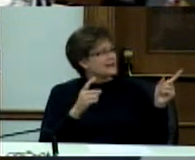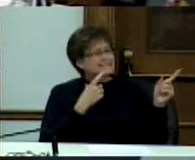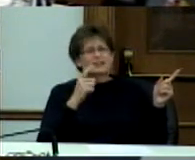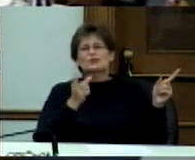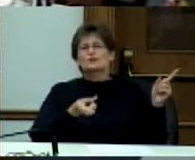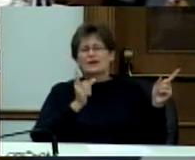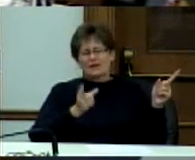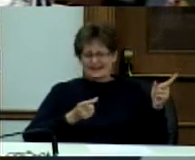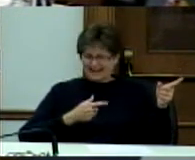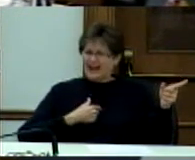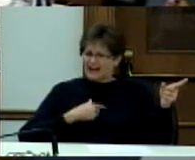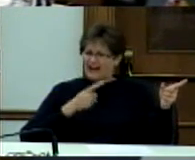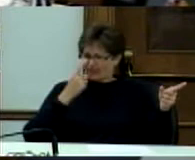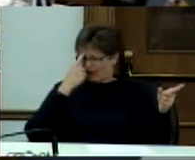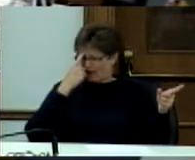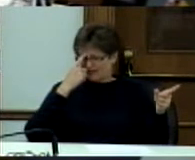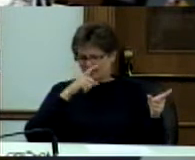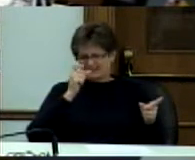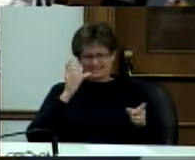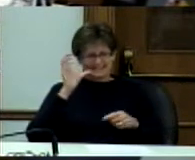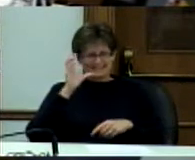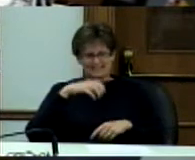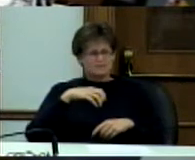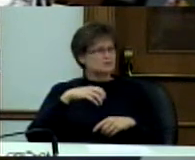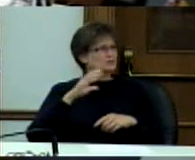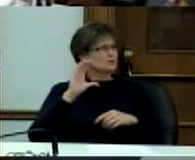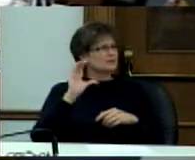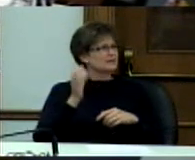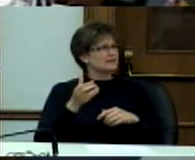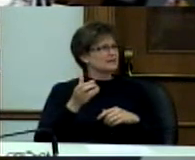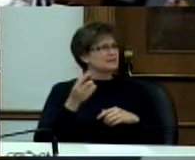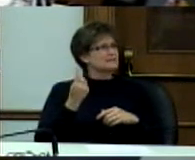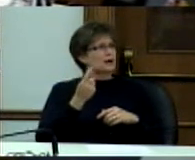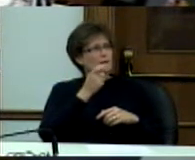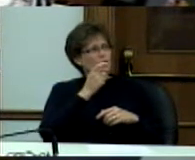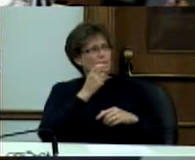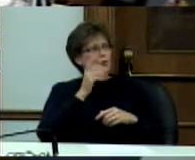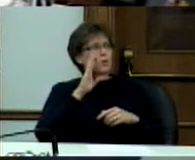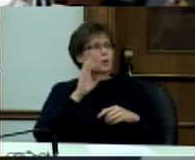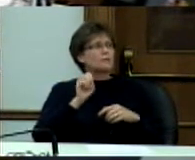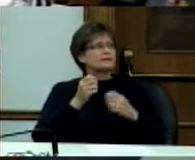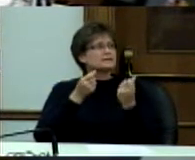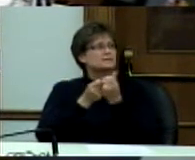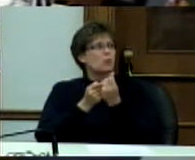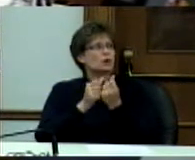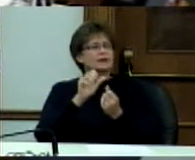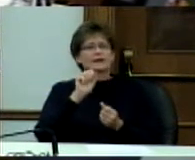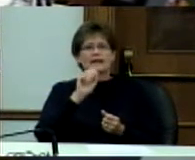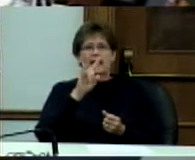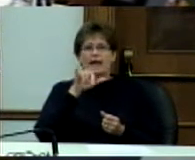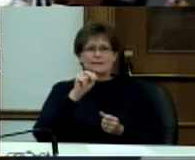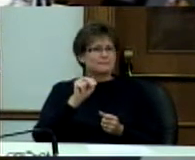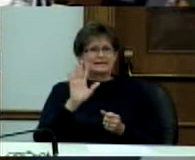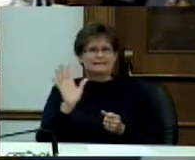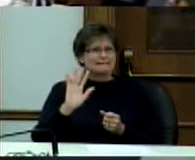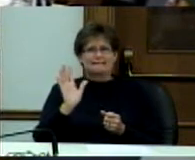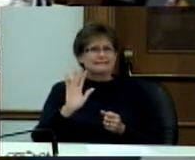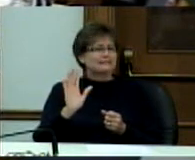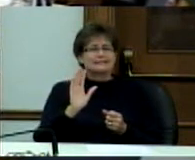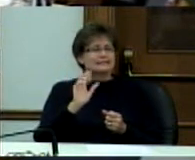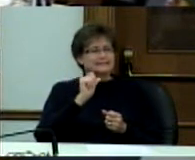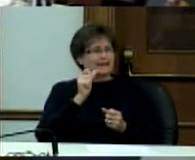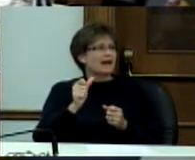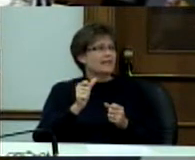You're Correct me right. if I'm wrong about that, right? No, Just I because this agree. seems to give an implication that this is somebody who's going to be supporting administrators only, We were-